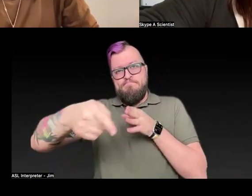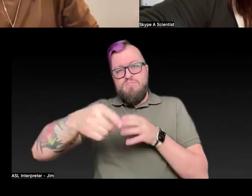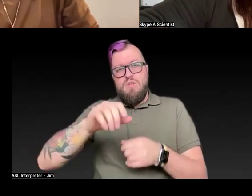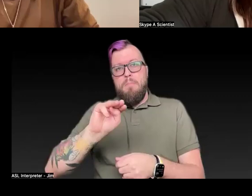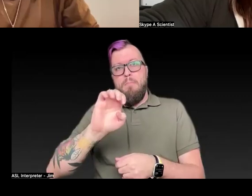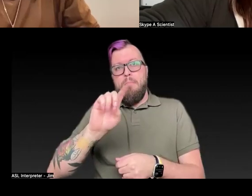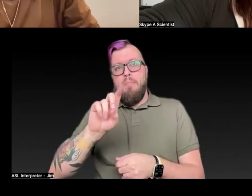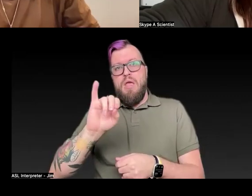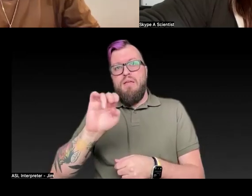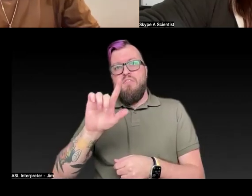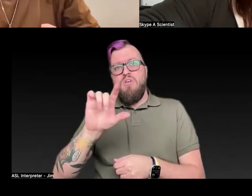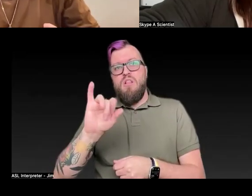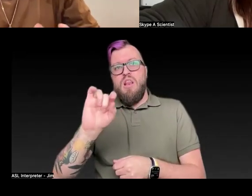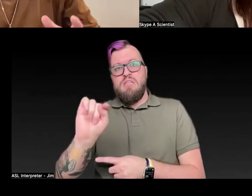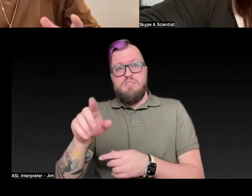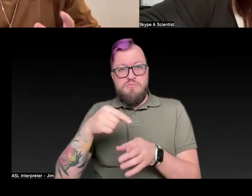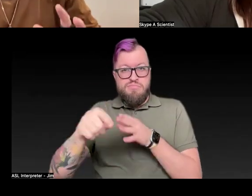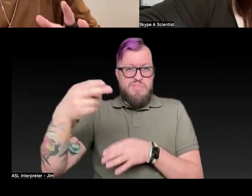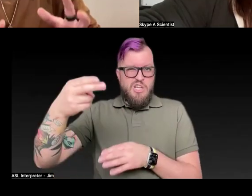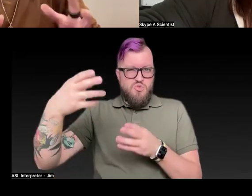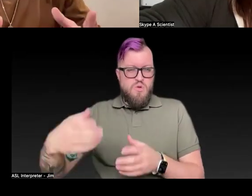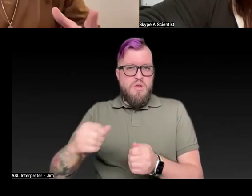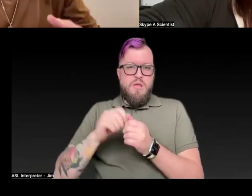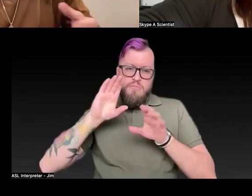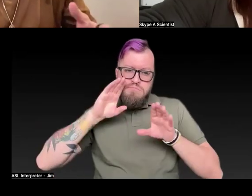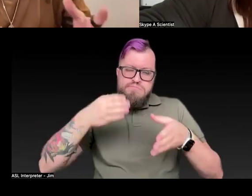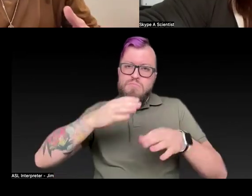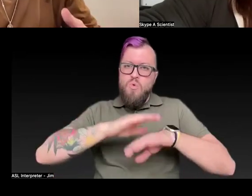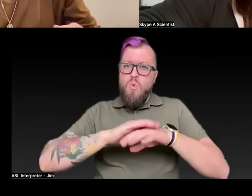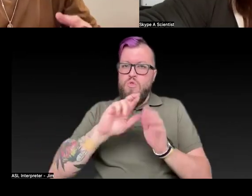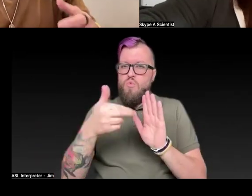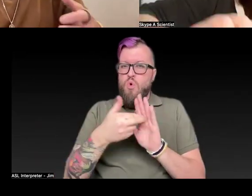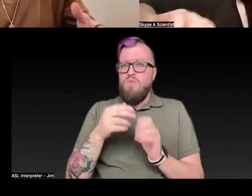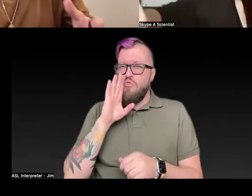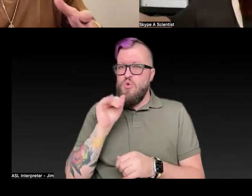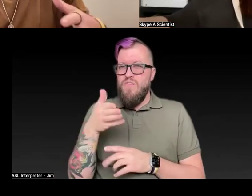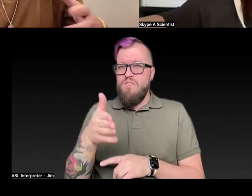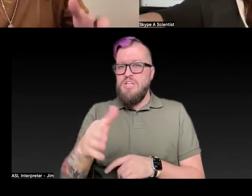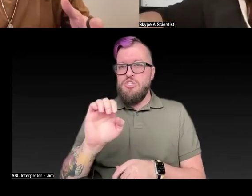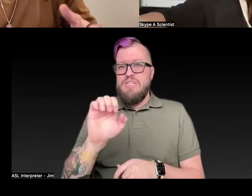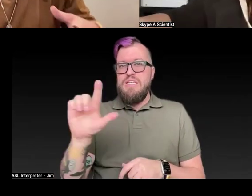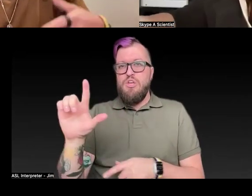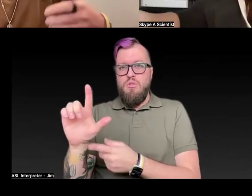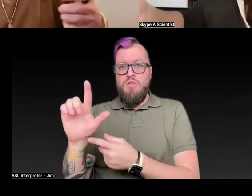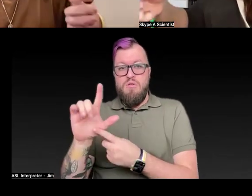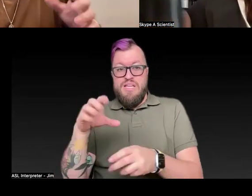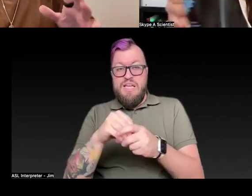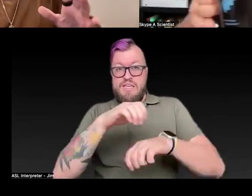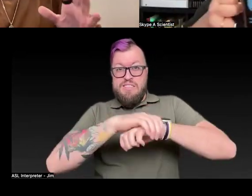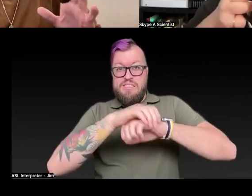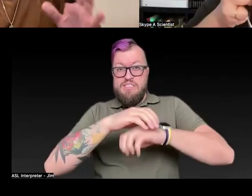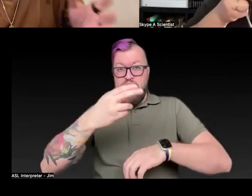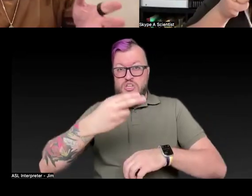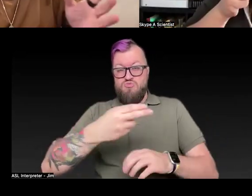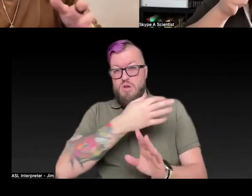of work has tended to focus on the role of eels, the fish, in English history from sort of